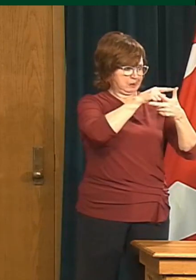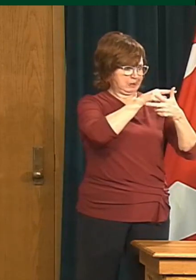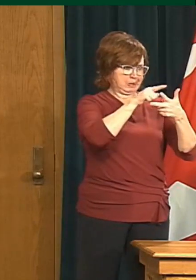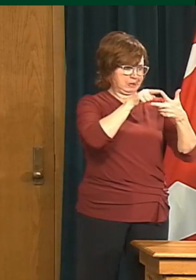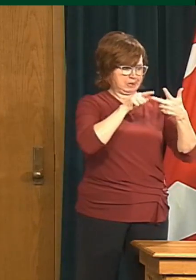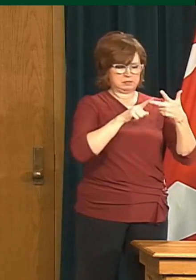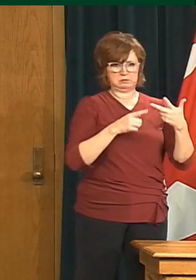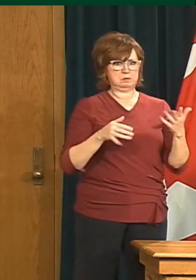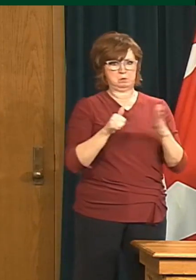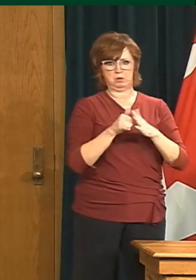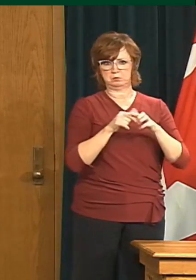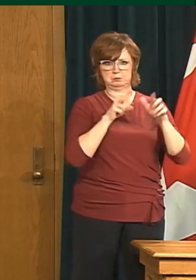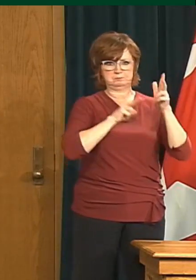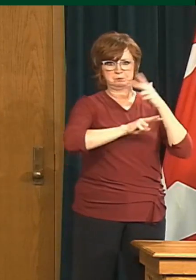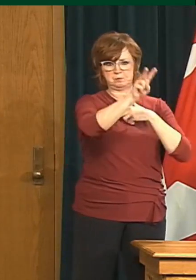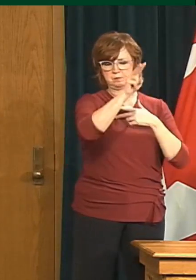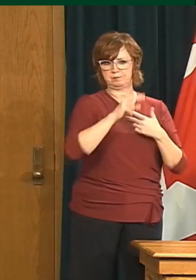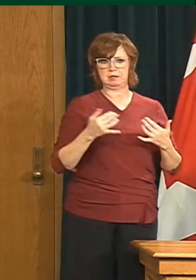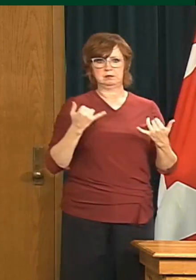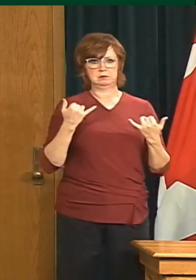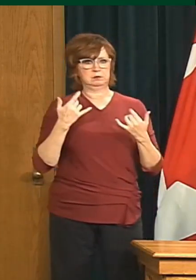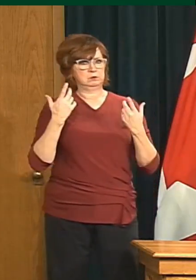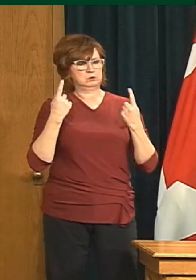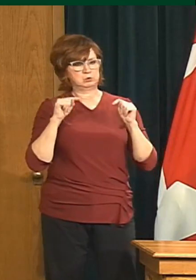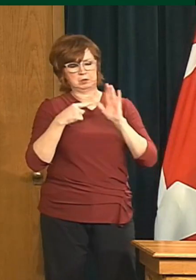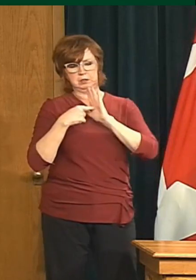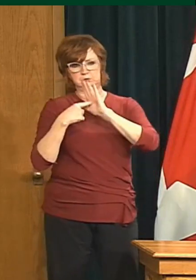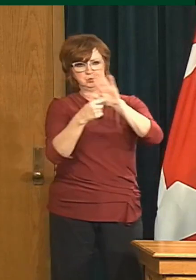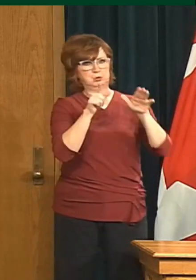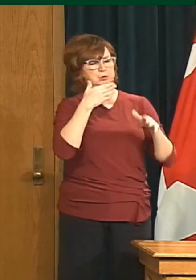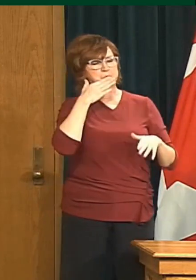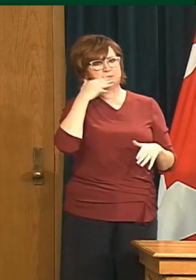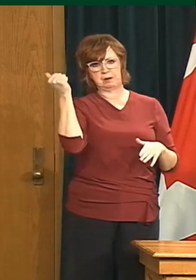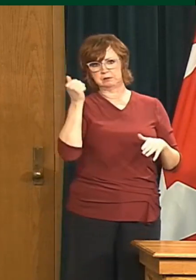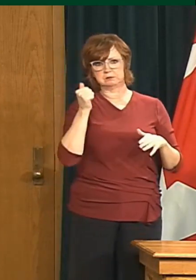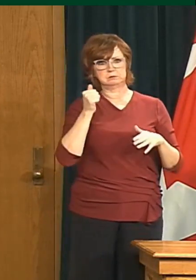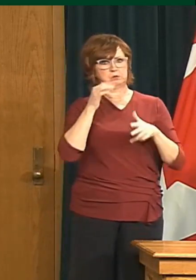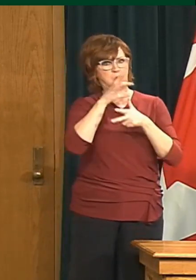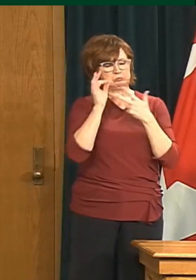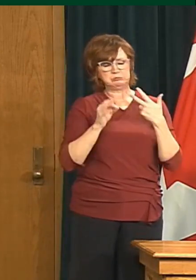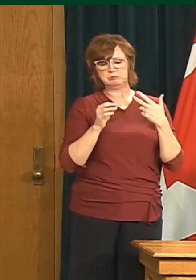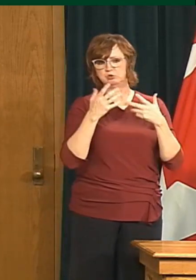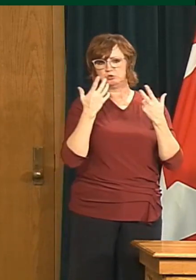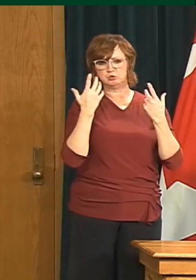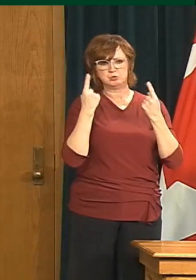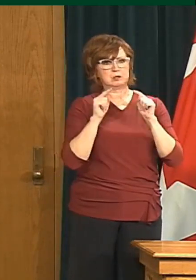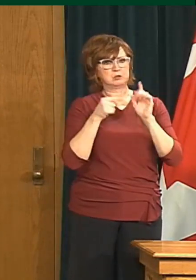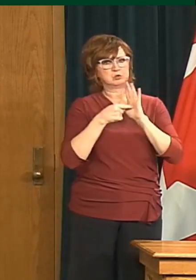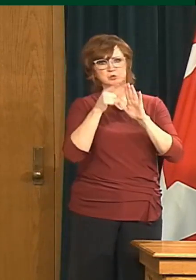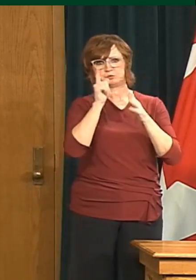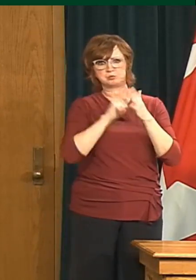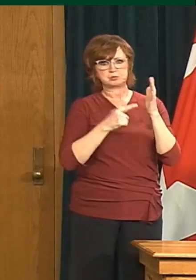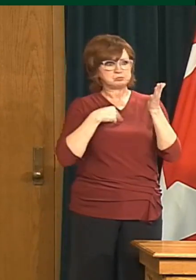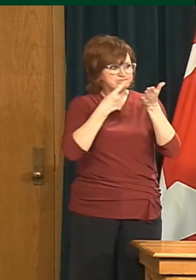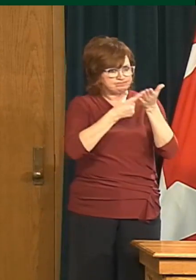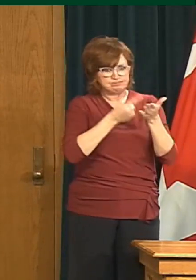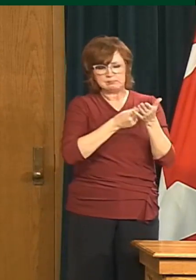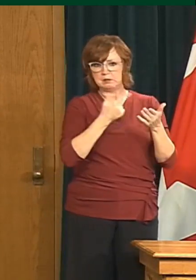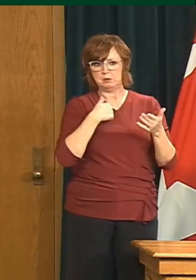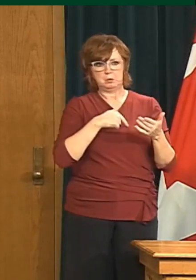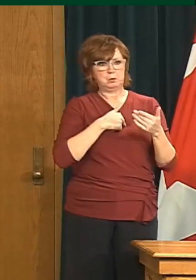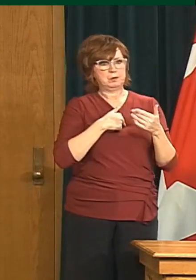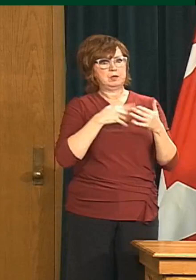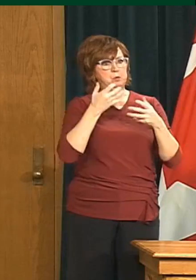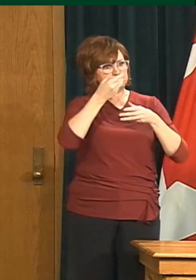of Saskatchewan, we've presented these 3 scenarios today, and we will see what decisions are necessary as we go through the